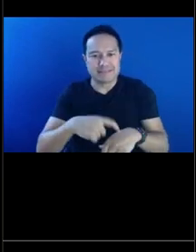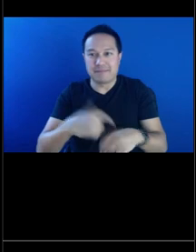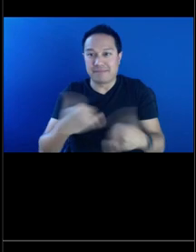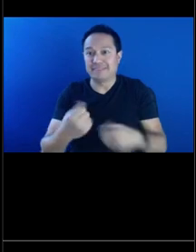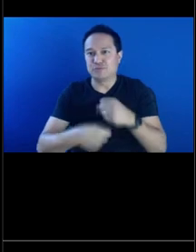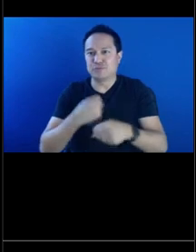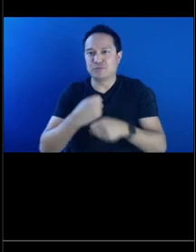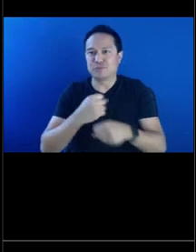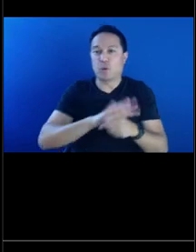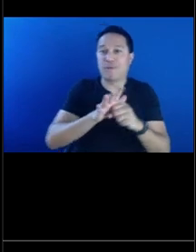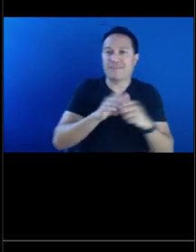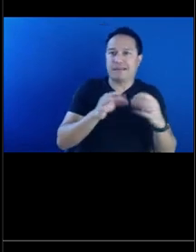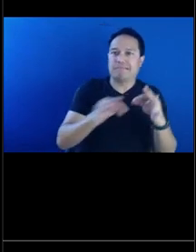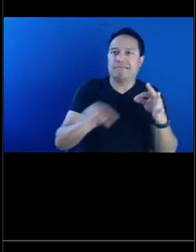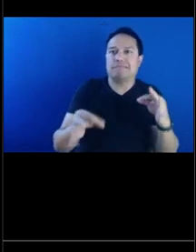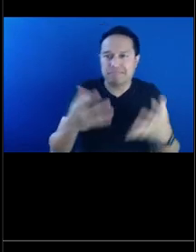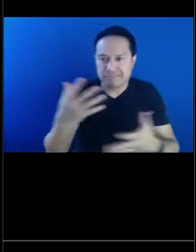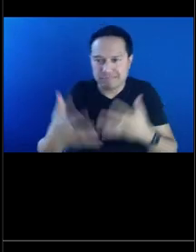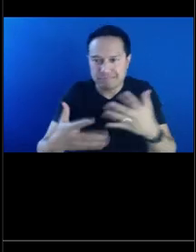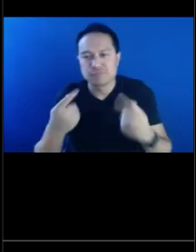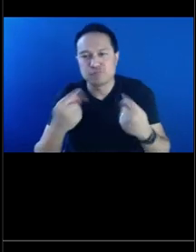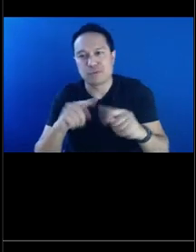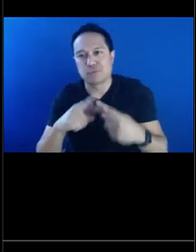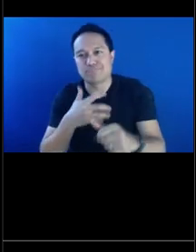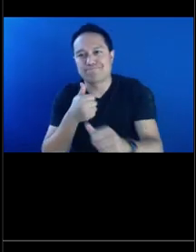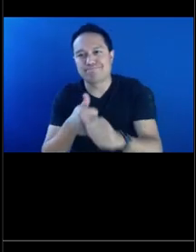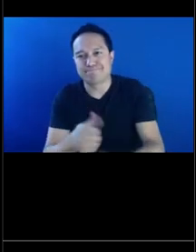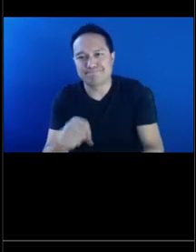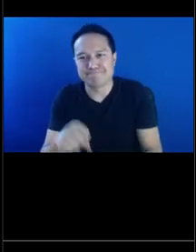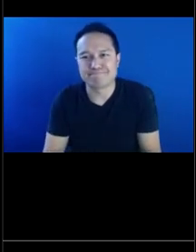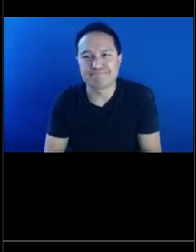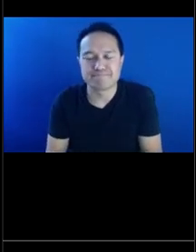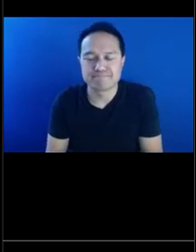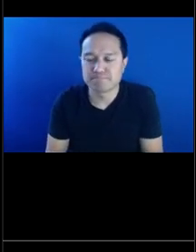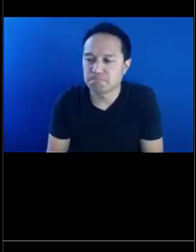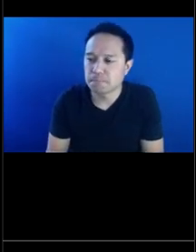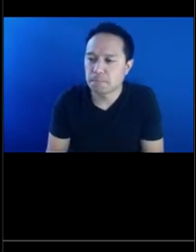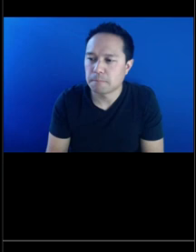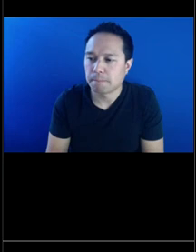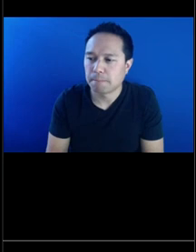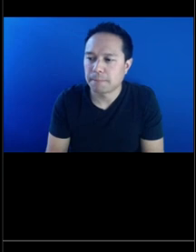little bit of a gap in our field work with everything going on in the past year.